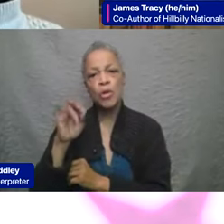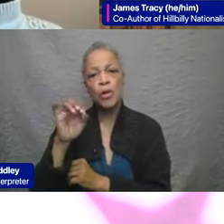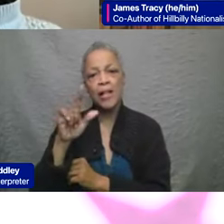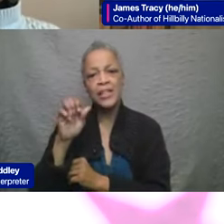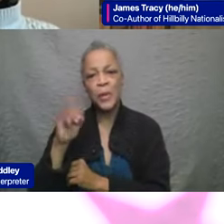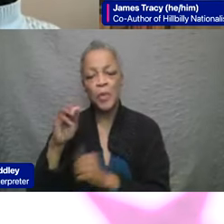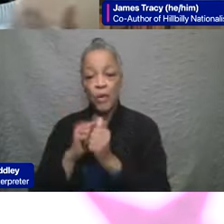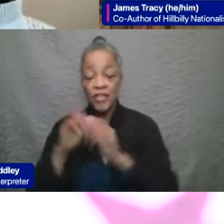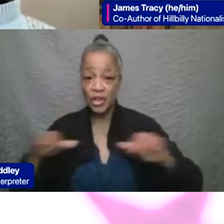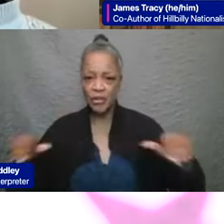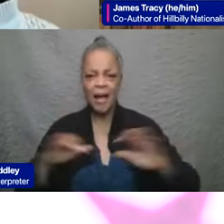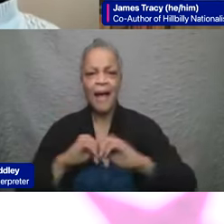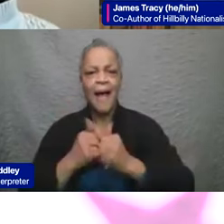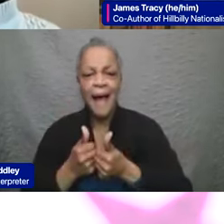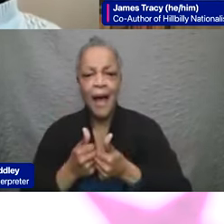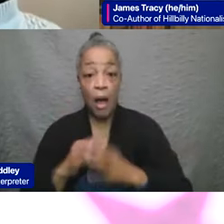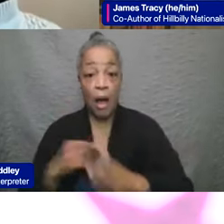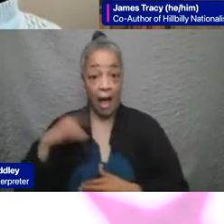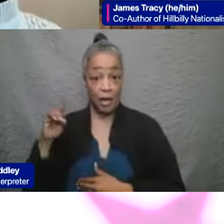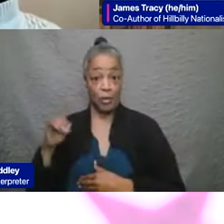but I'm putting this out for everyone.